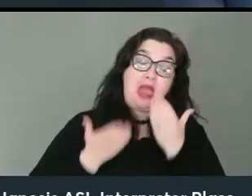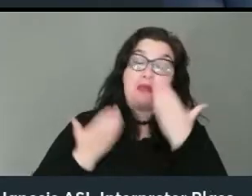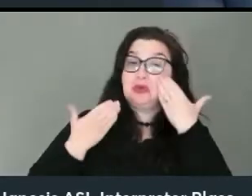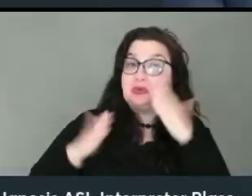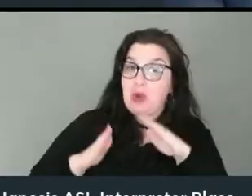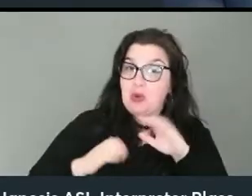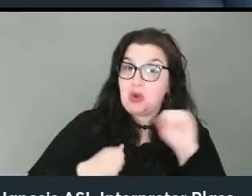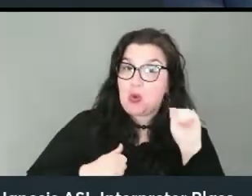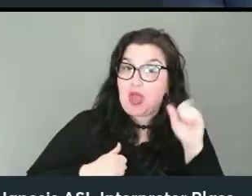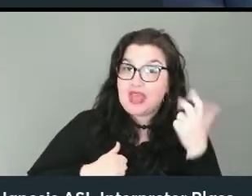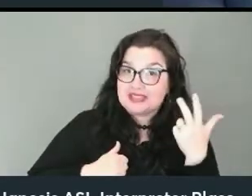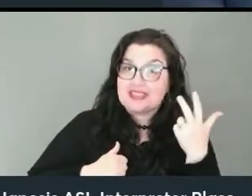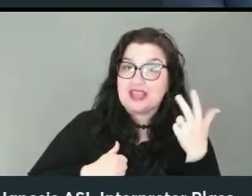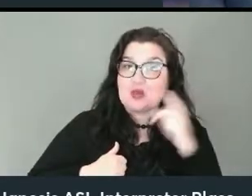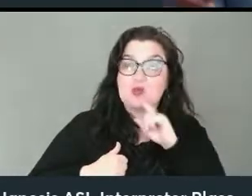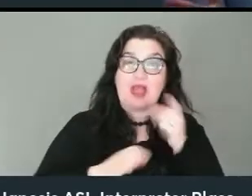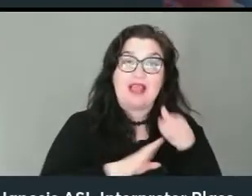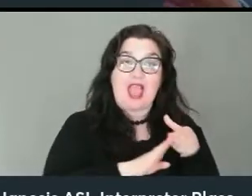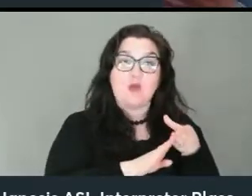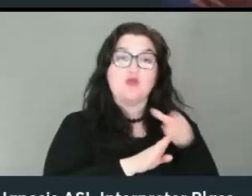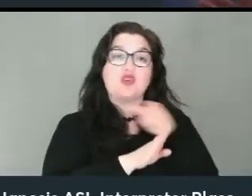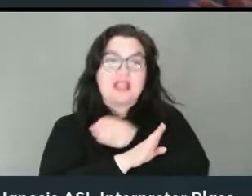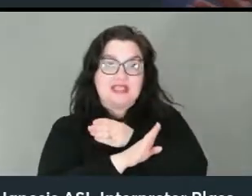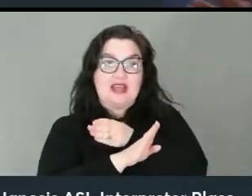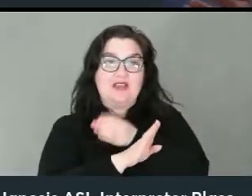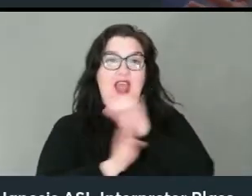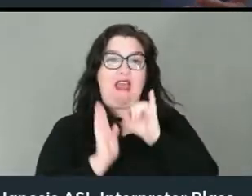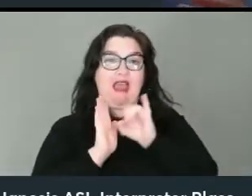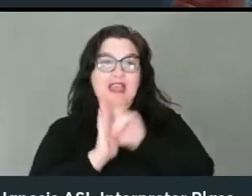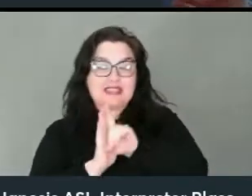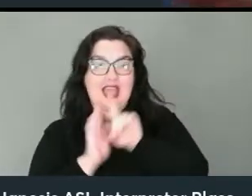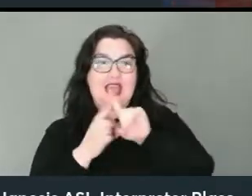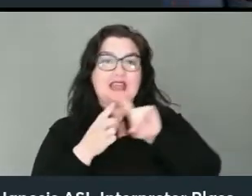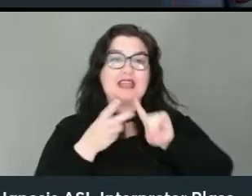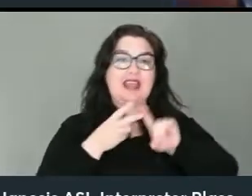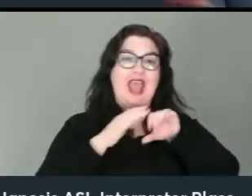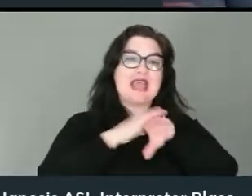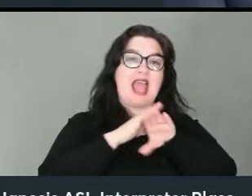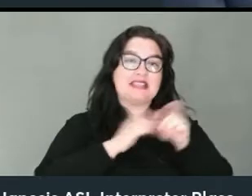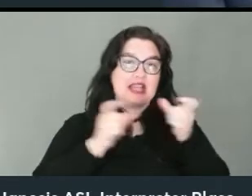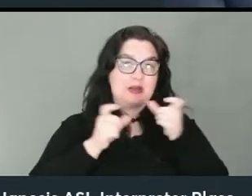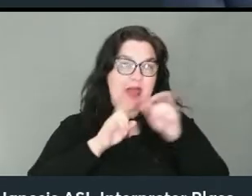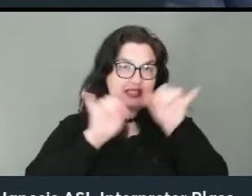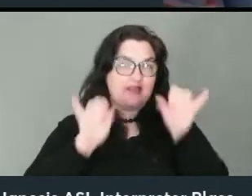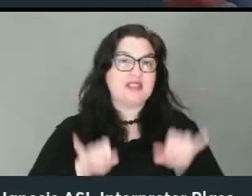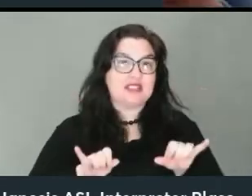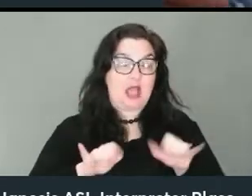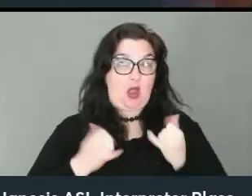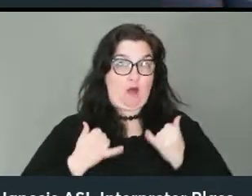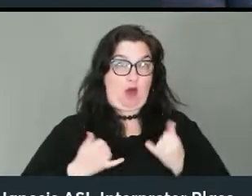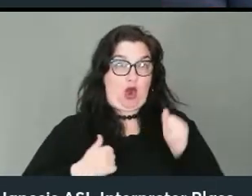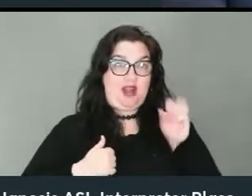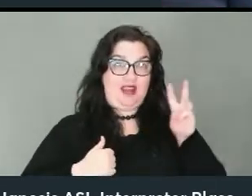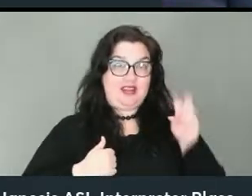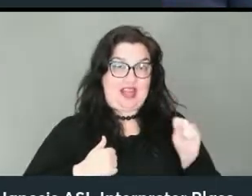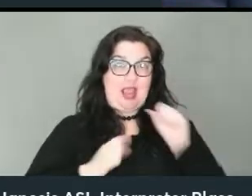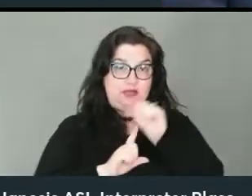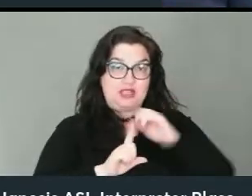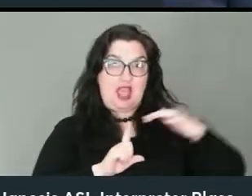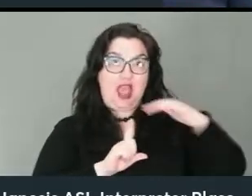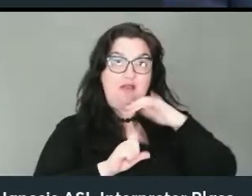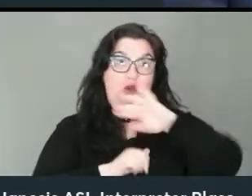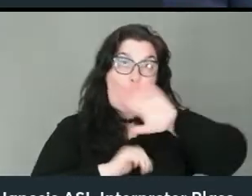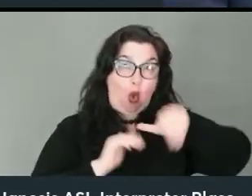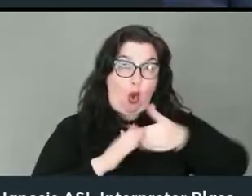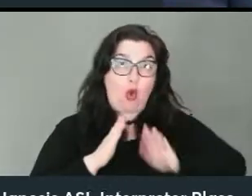even predates the identity and access management system that in a modern AWS environment is how you do all of your permissions